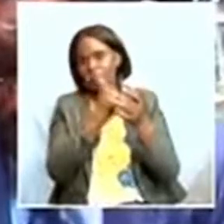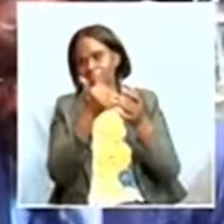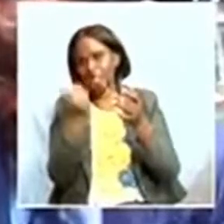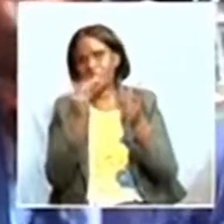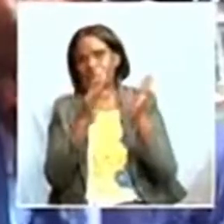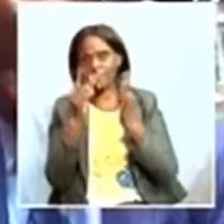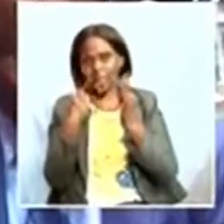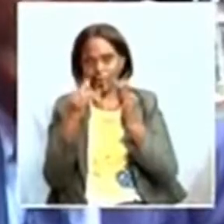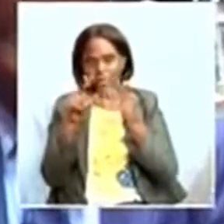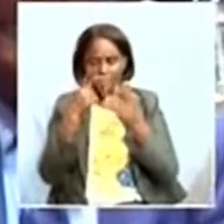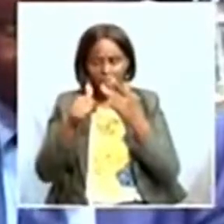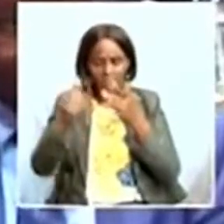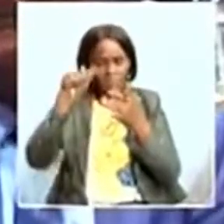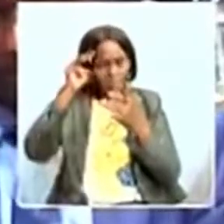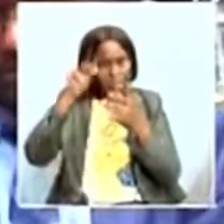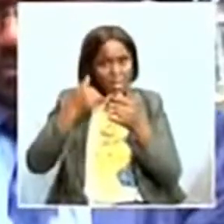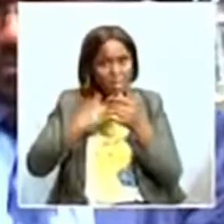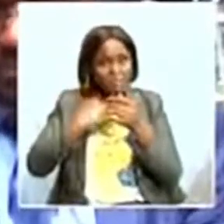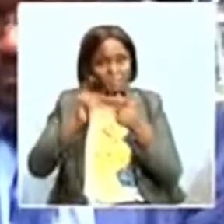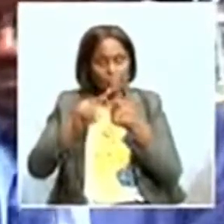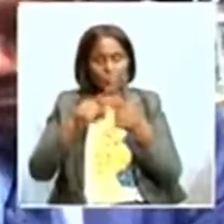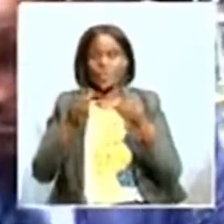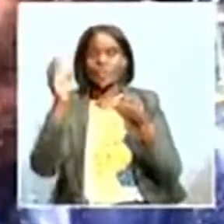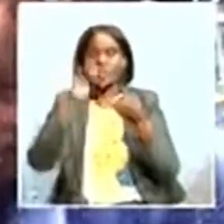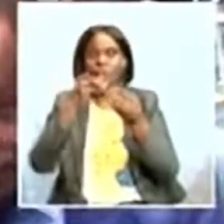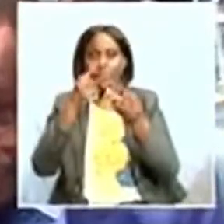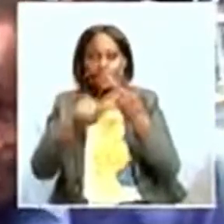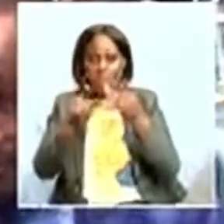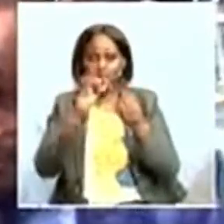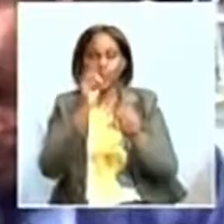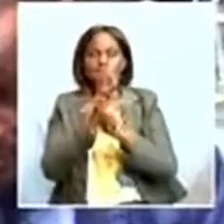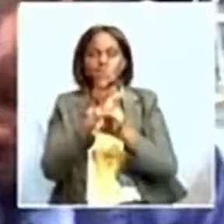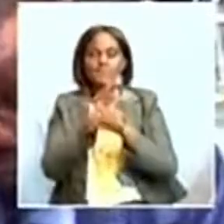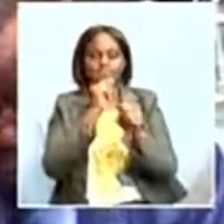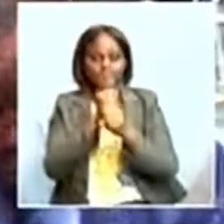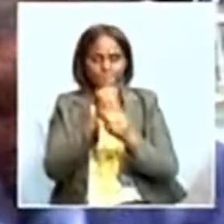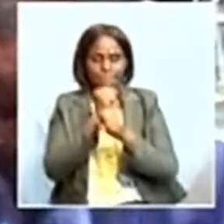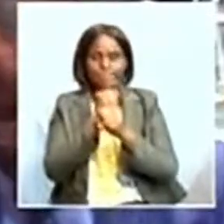plans that your ministry has to supplement what we are already doing with